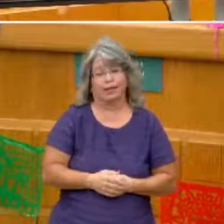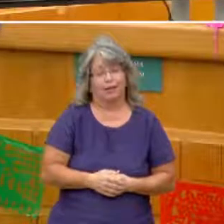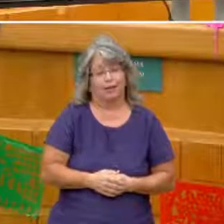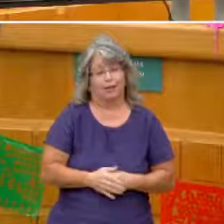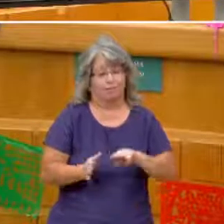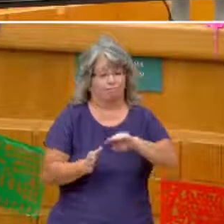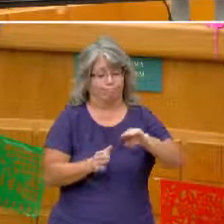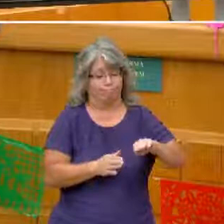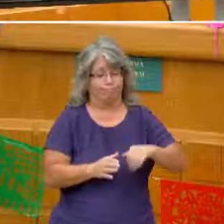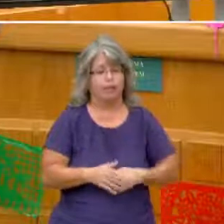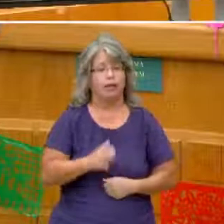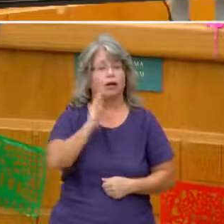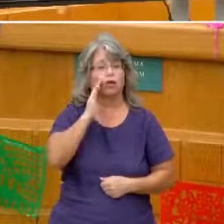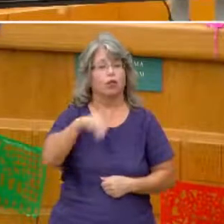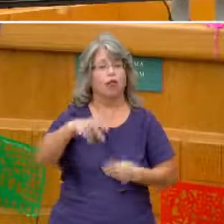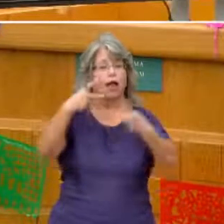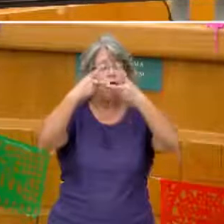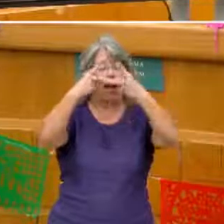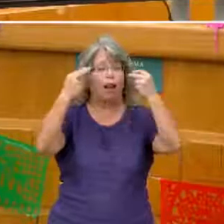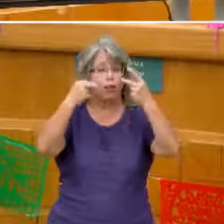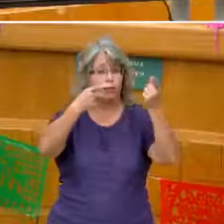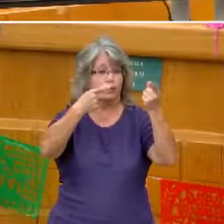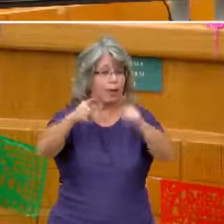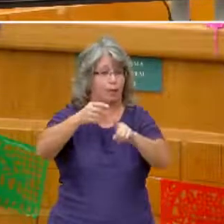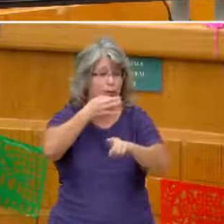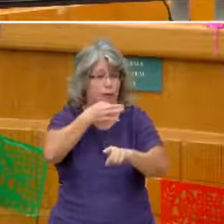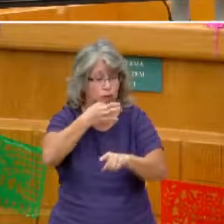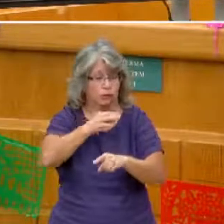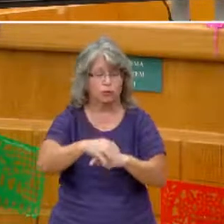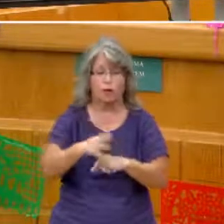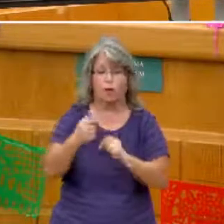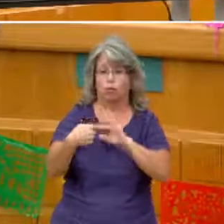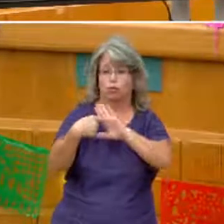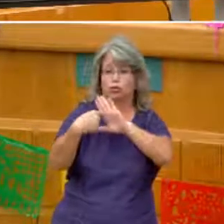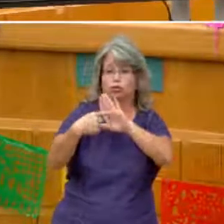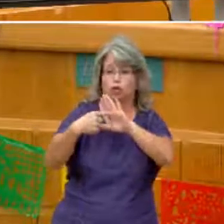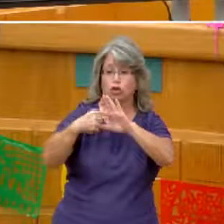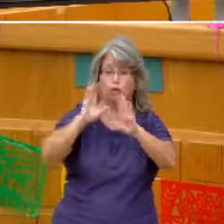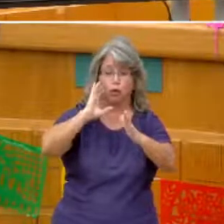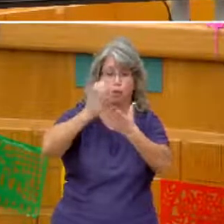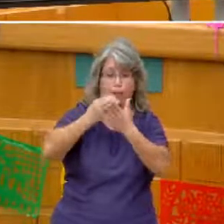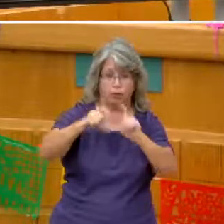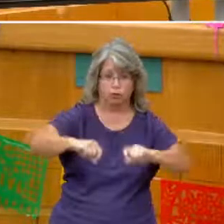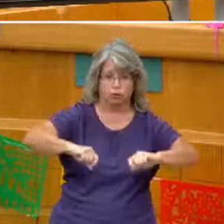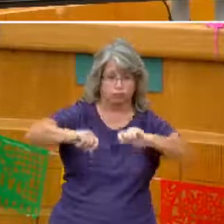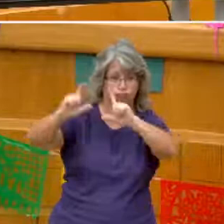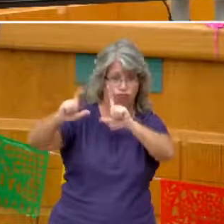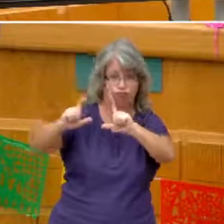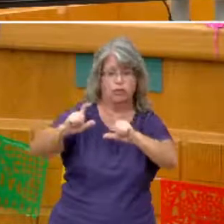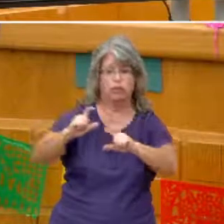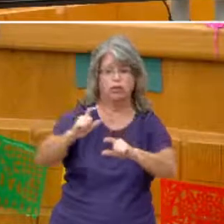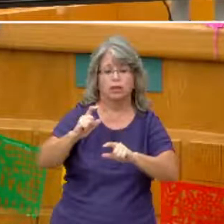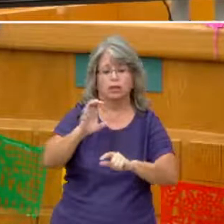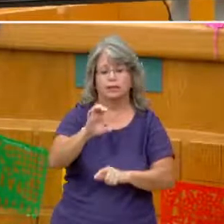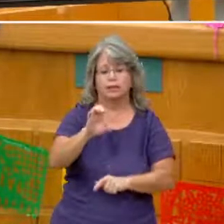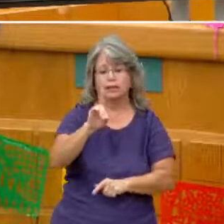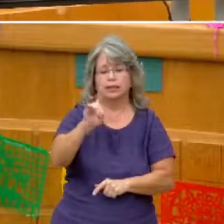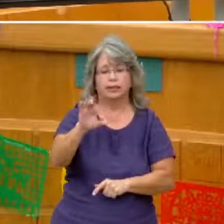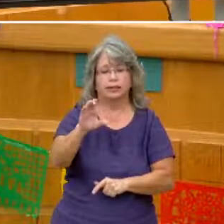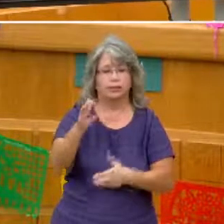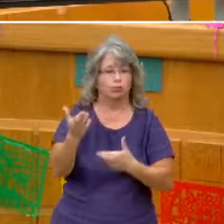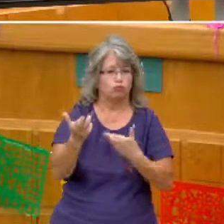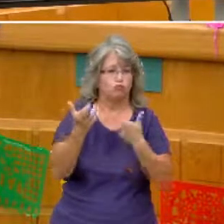corner, so everything's going so quickly here. So I'm going to show you a slide on some CDC tips this year for a safe